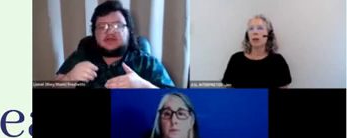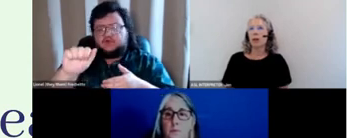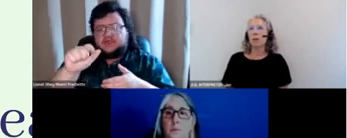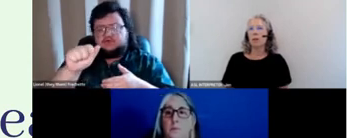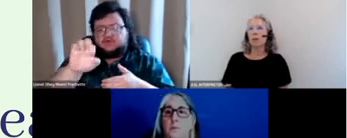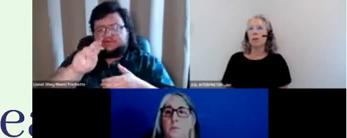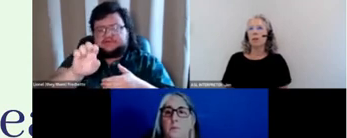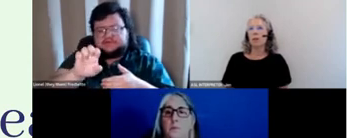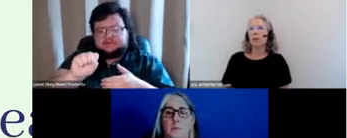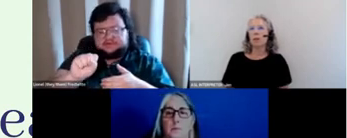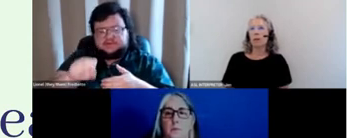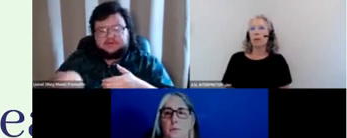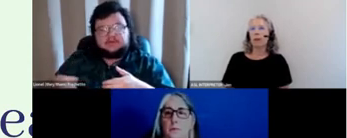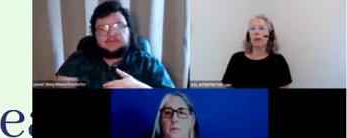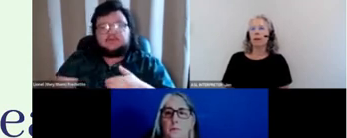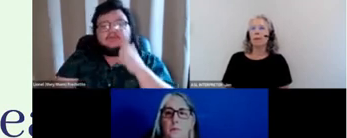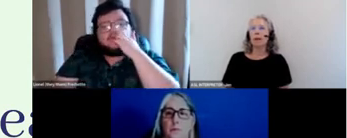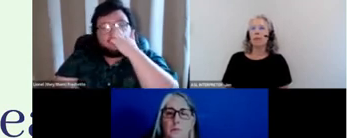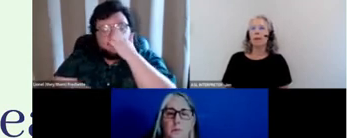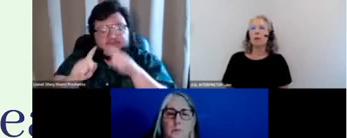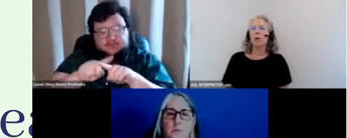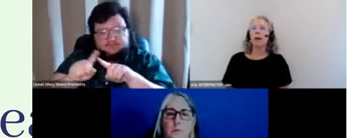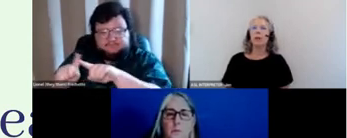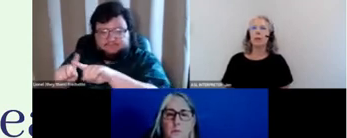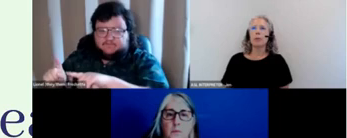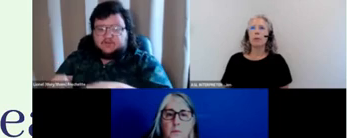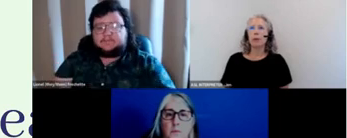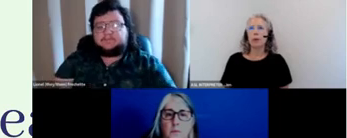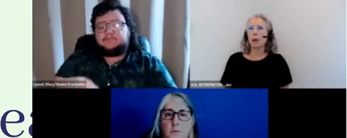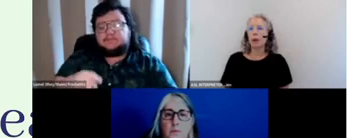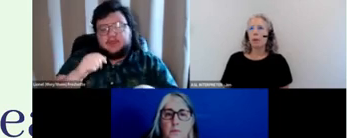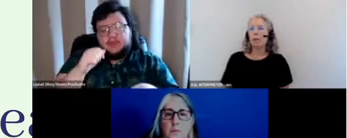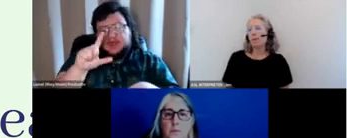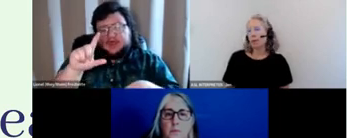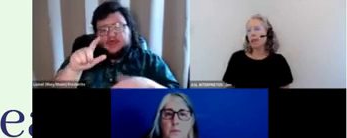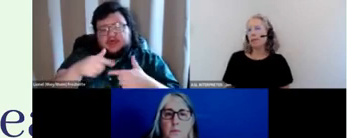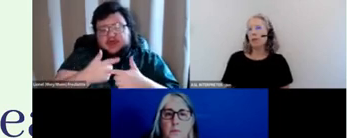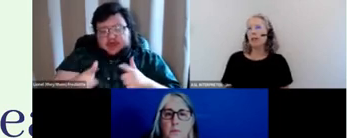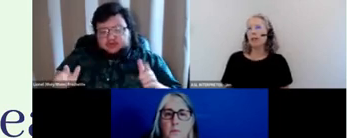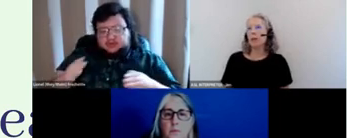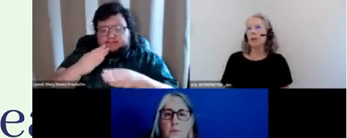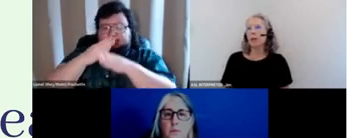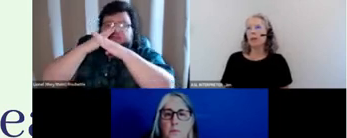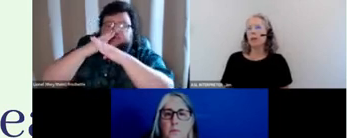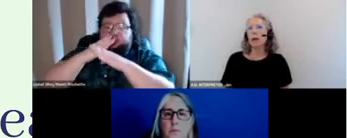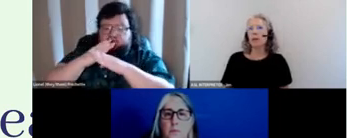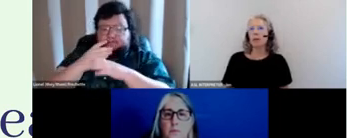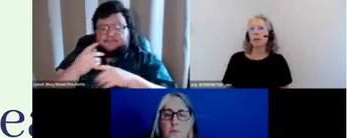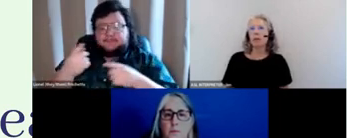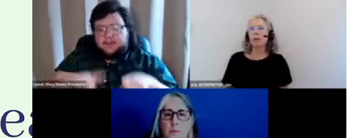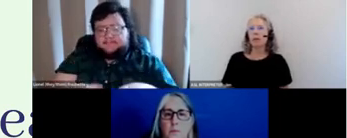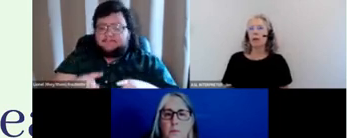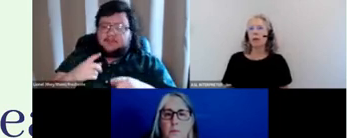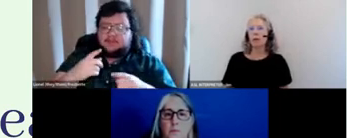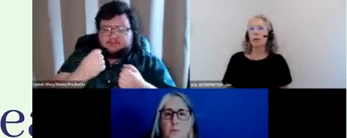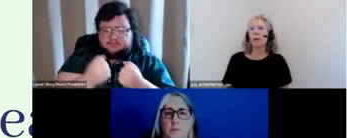This might be why certain people many different reasons why someone might refuse a